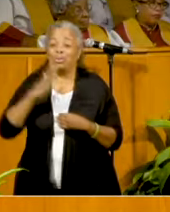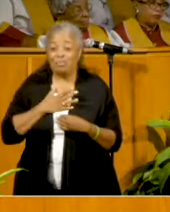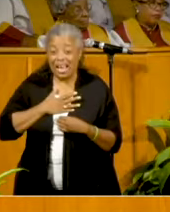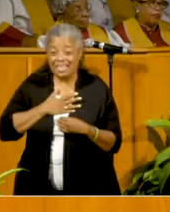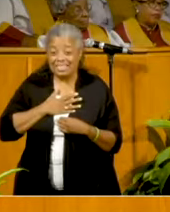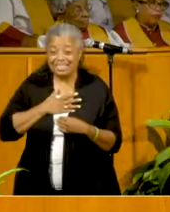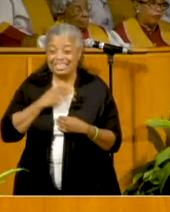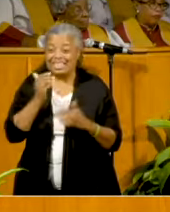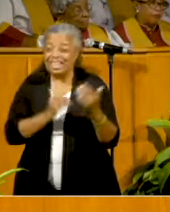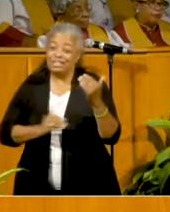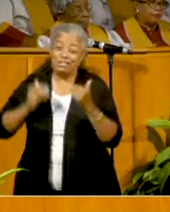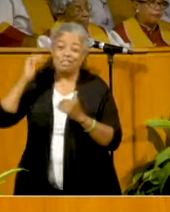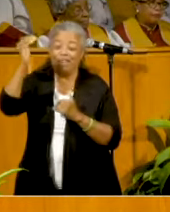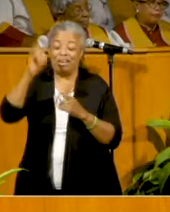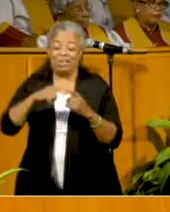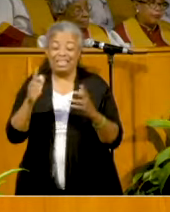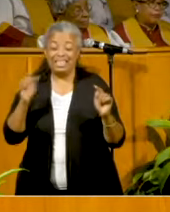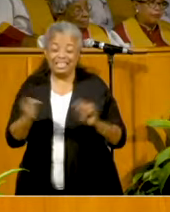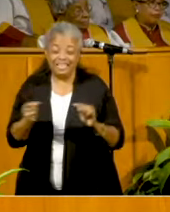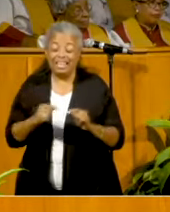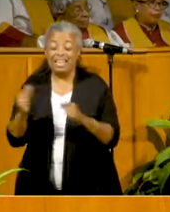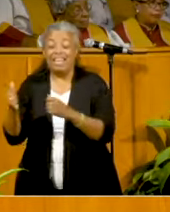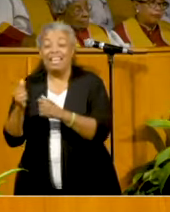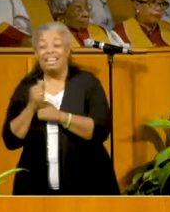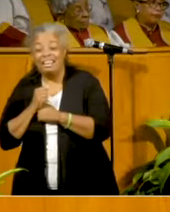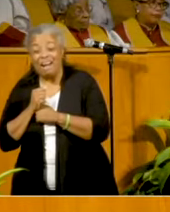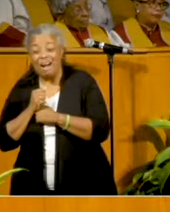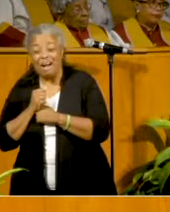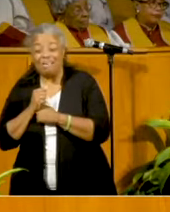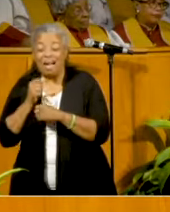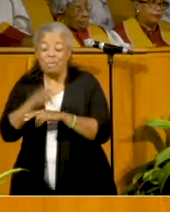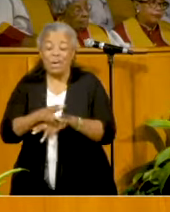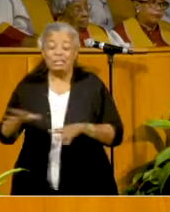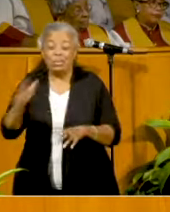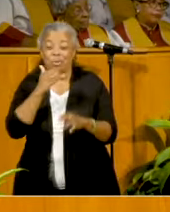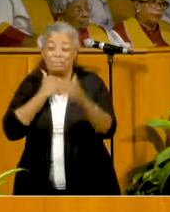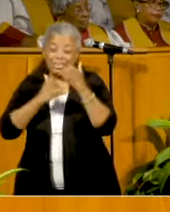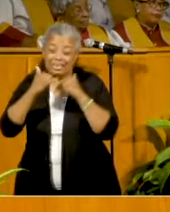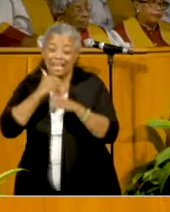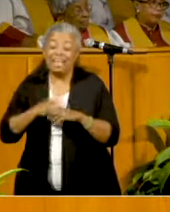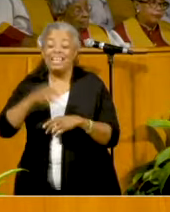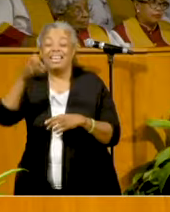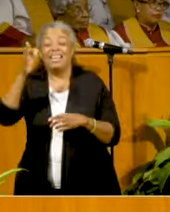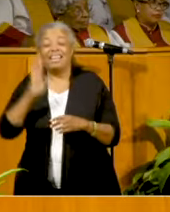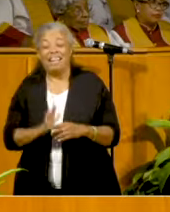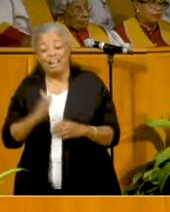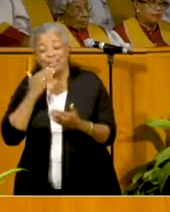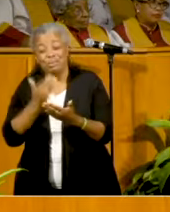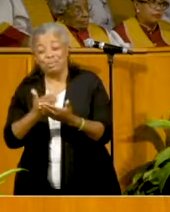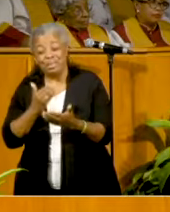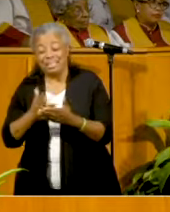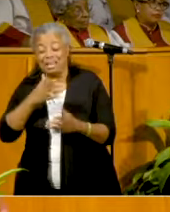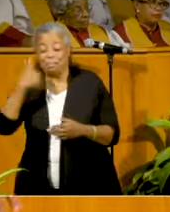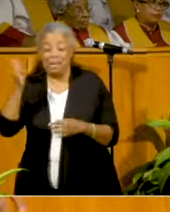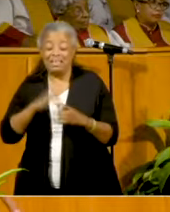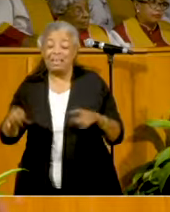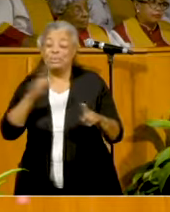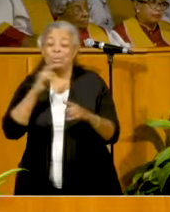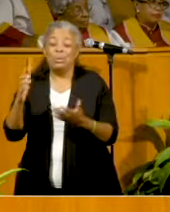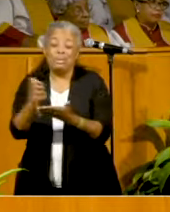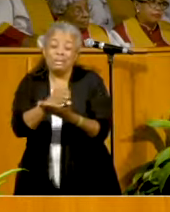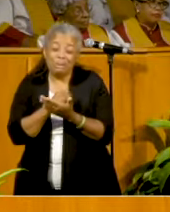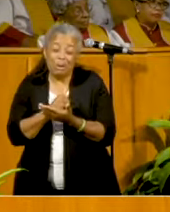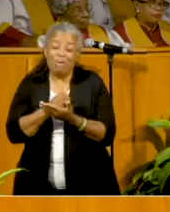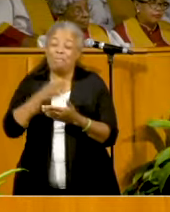is greater than sin. Love outweighs your mistake. God's goodness is better than you